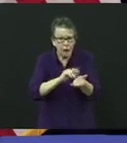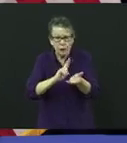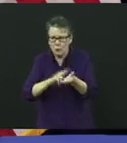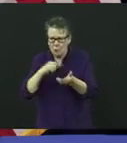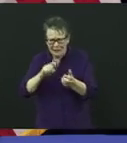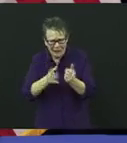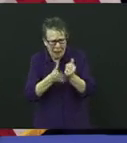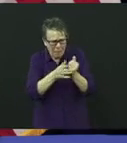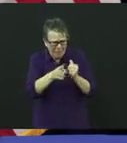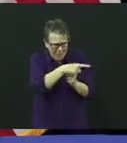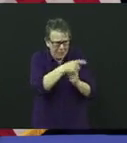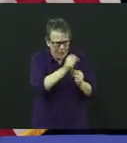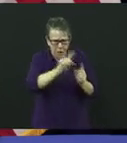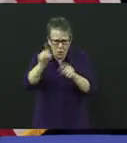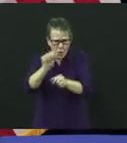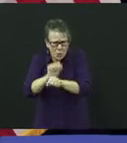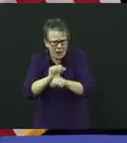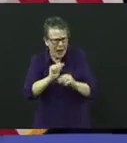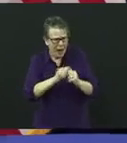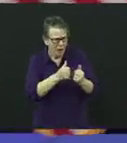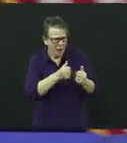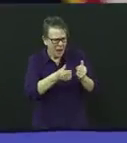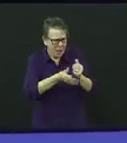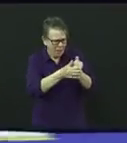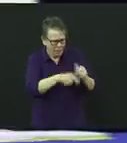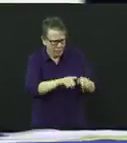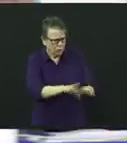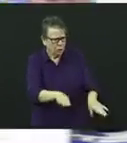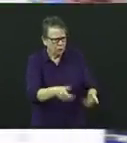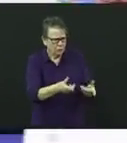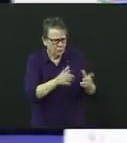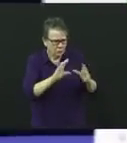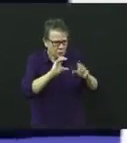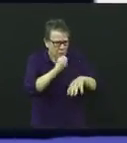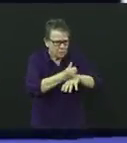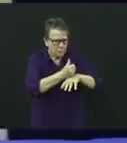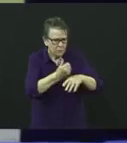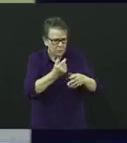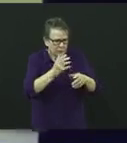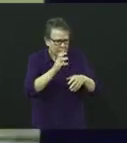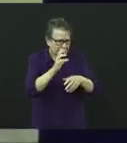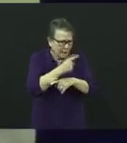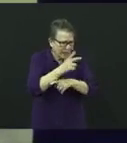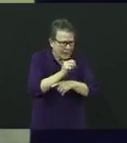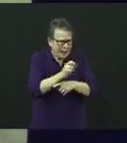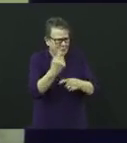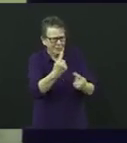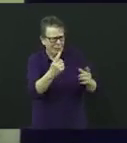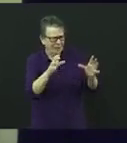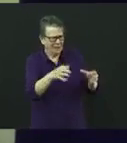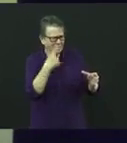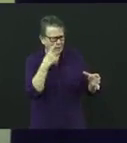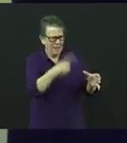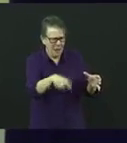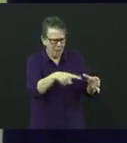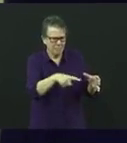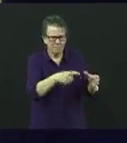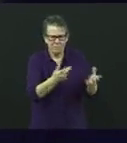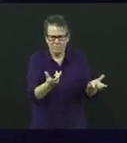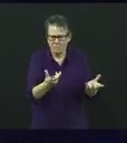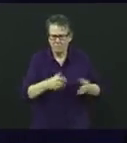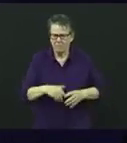for the foreseeable future. Anything, Judy, you want to add? We know that nationwide, I think you've heard me say this before, 40% of